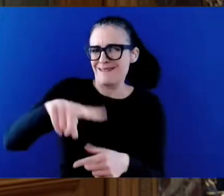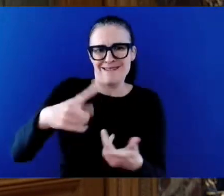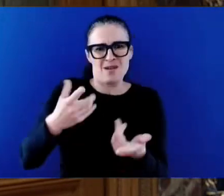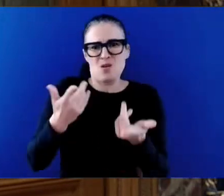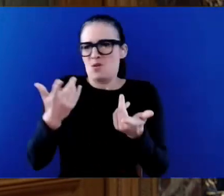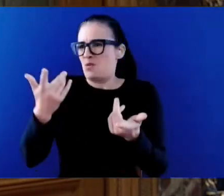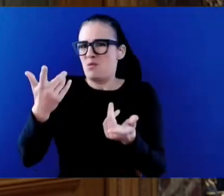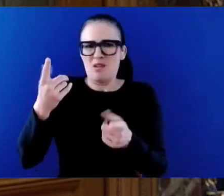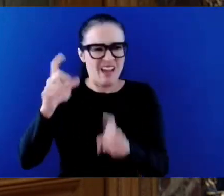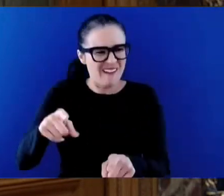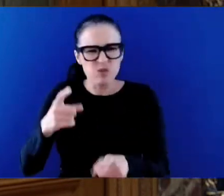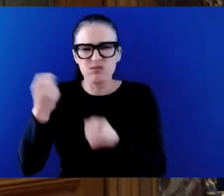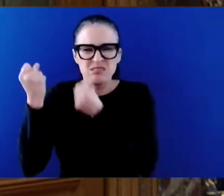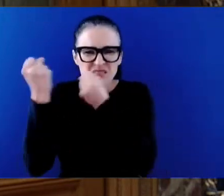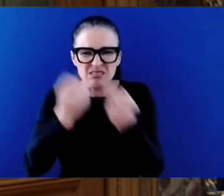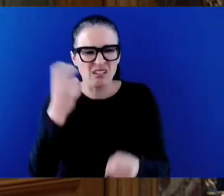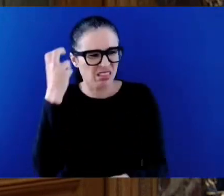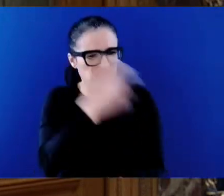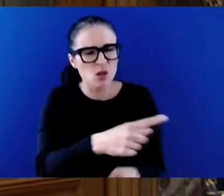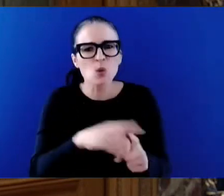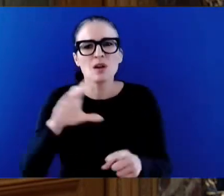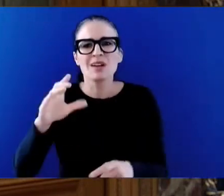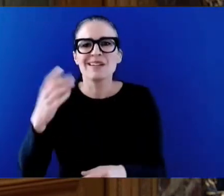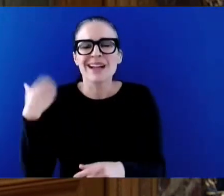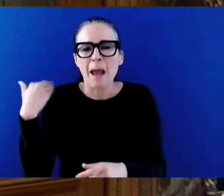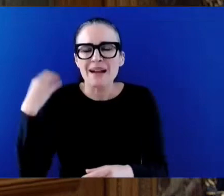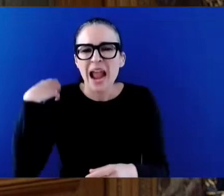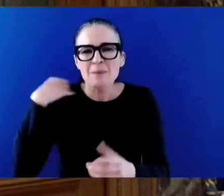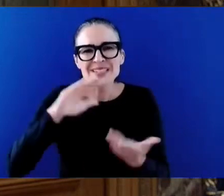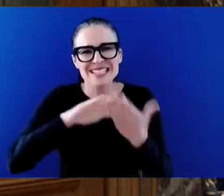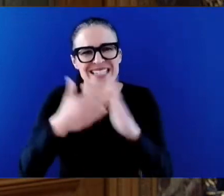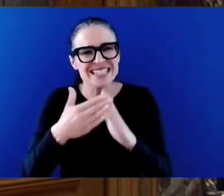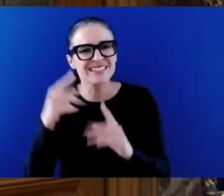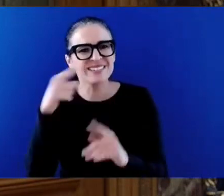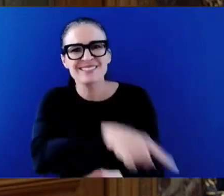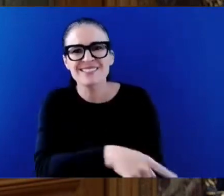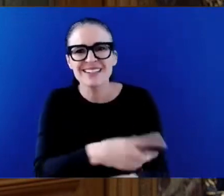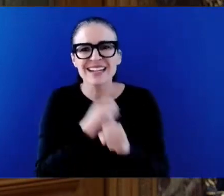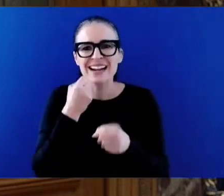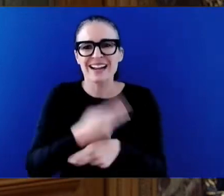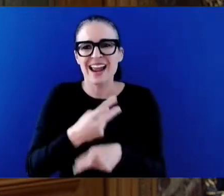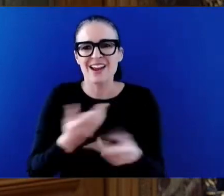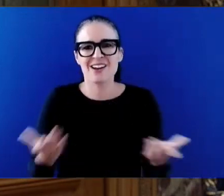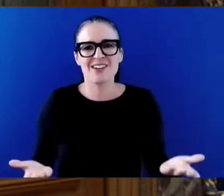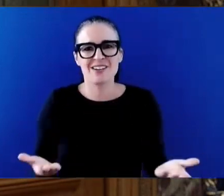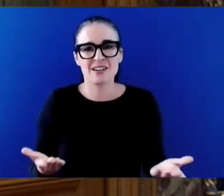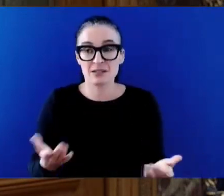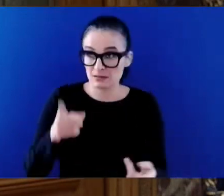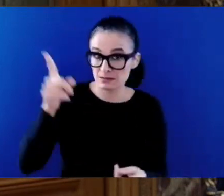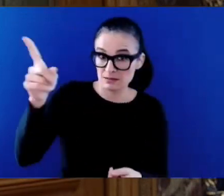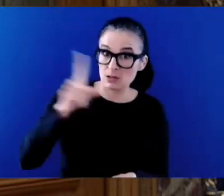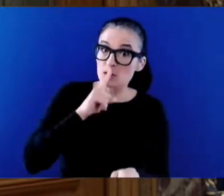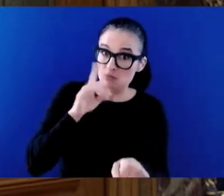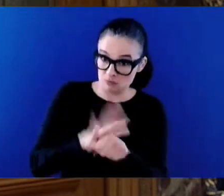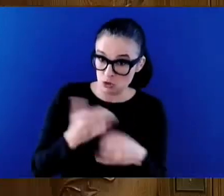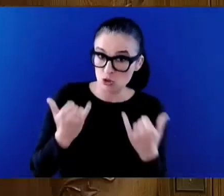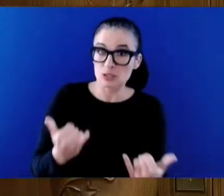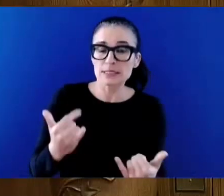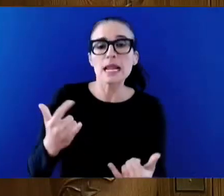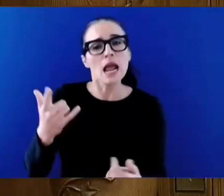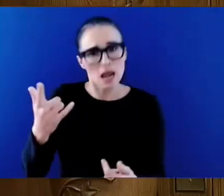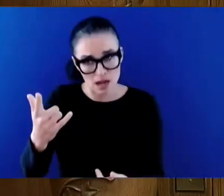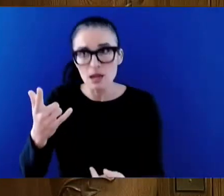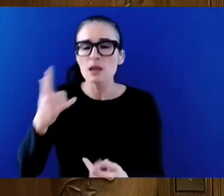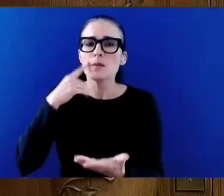to immediately meeting both the capital and the operational needs of the Saanich Peninsula Hospital? Minister of